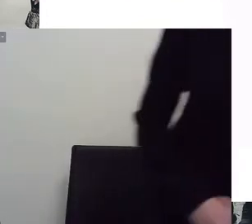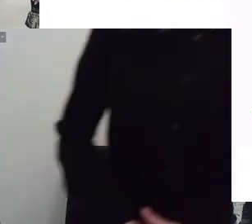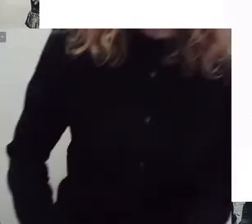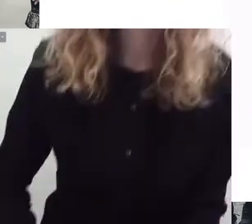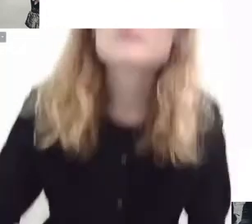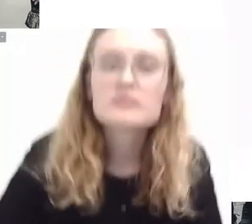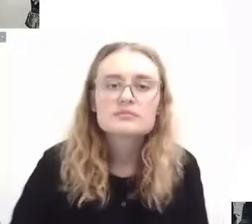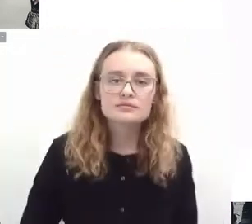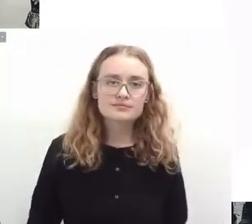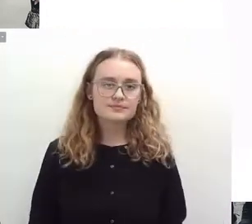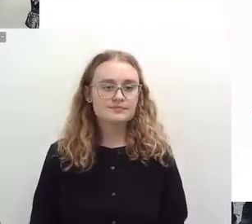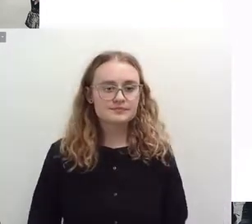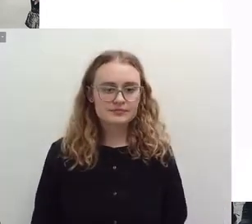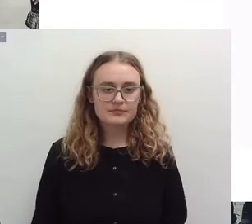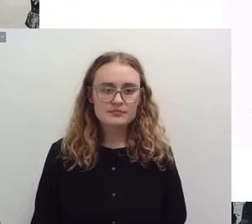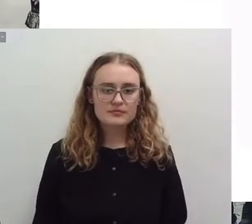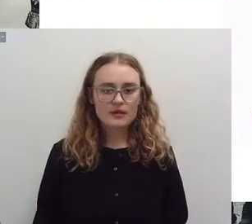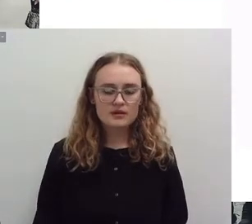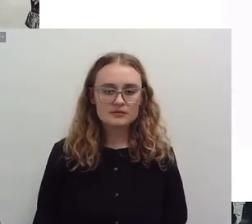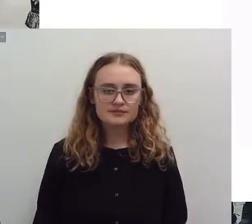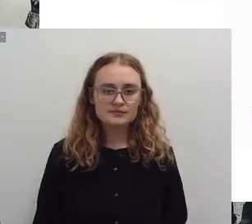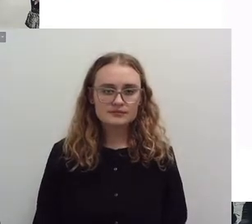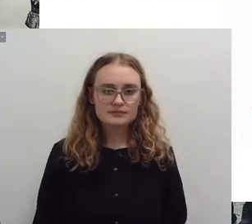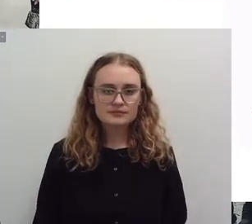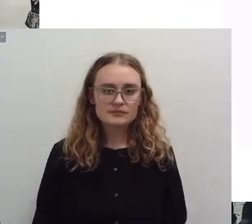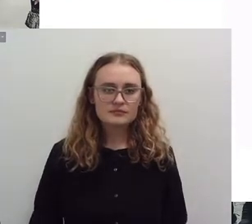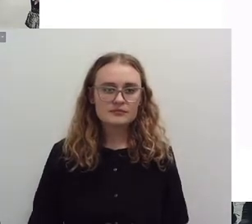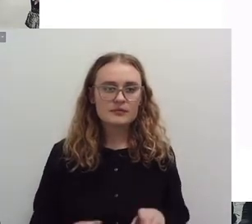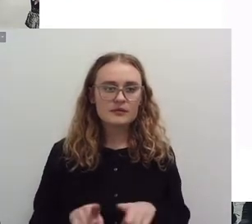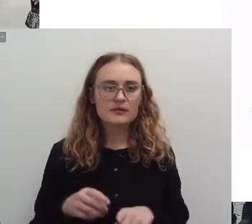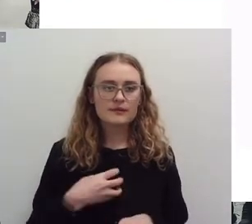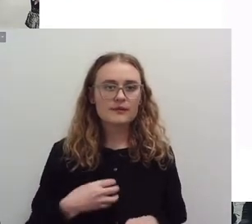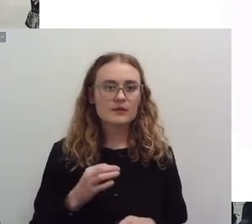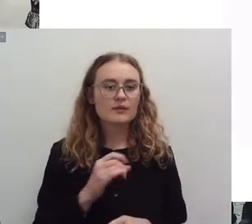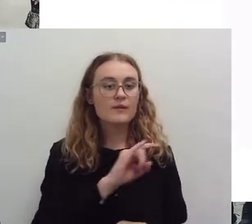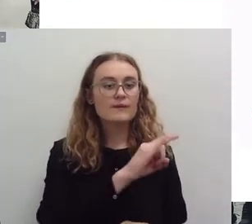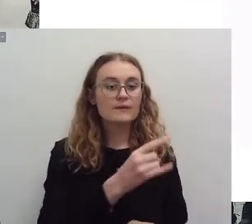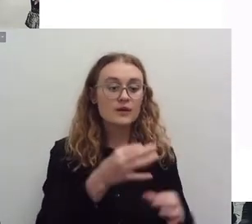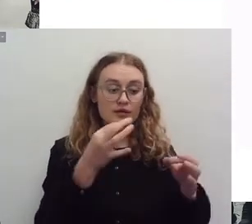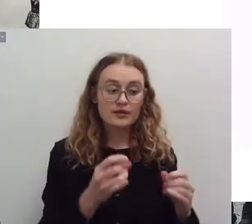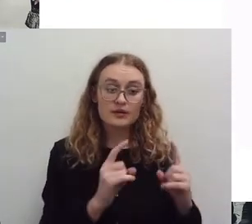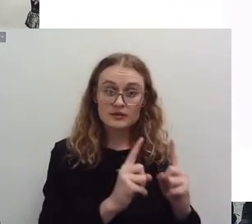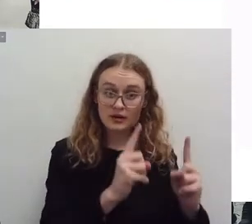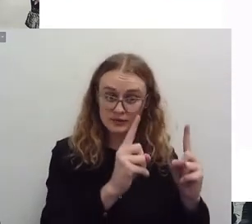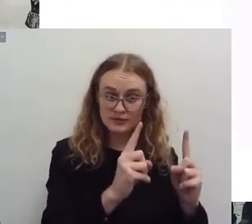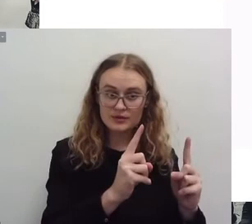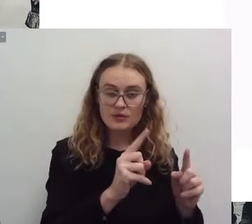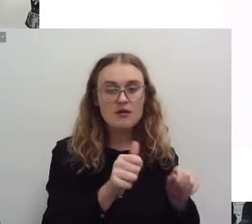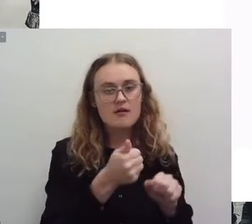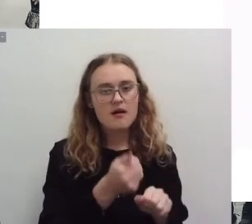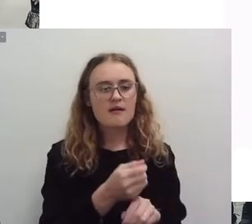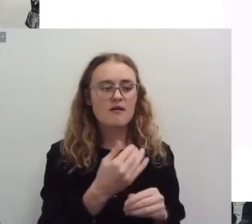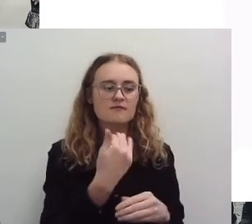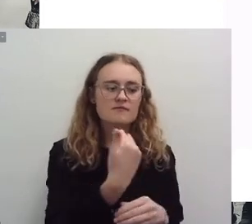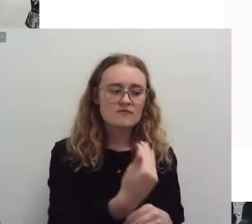messages of the survivors are listened to in many arenas. for example, in national and local